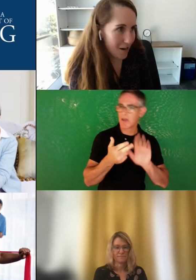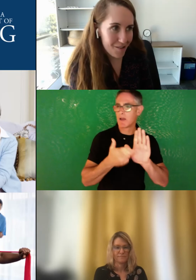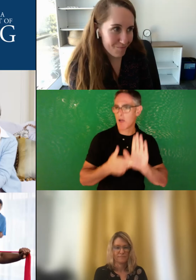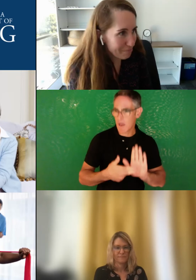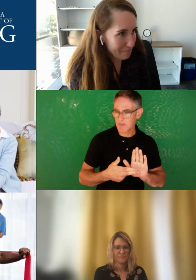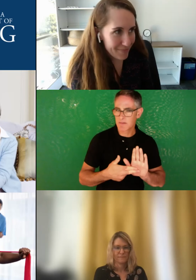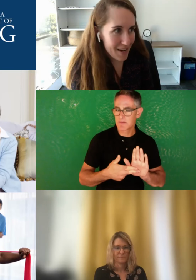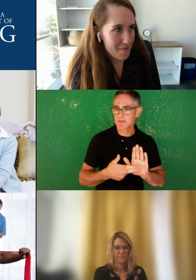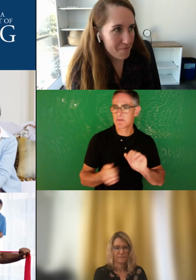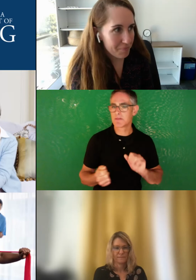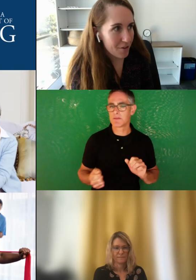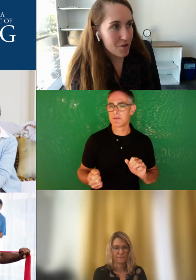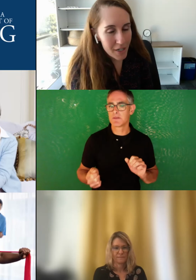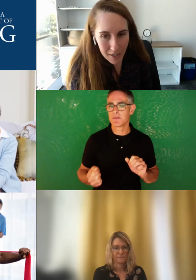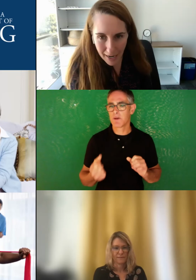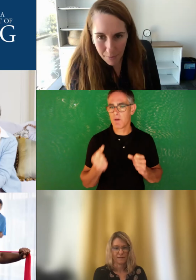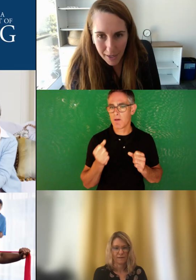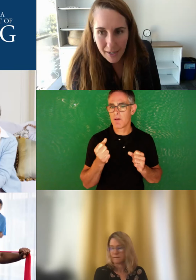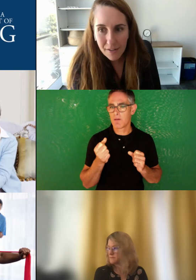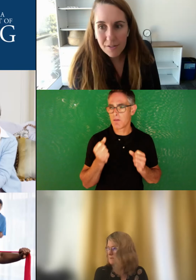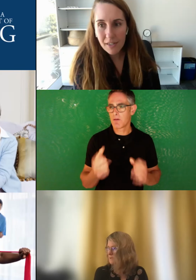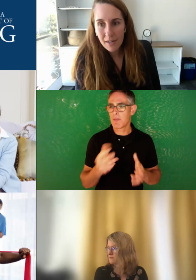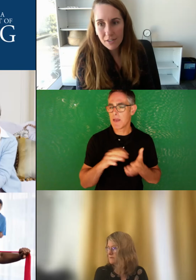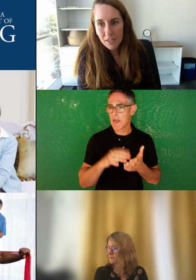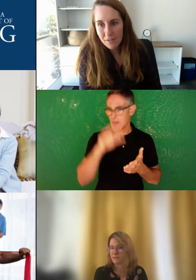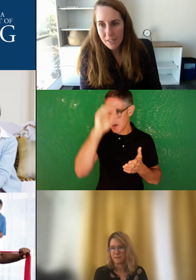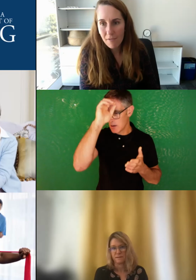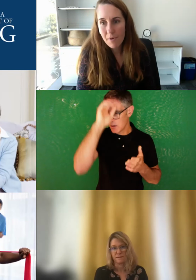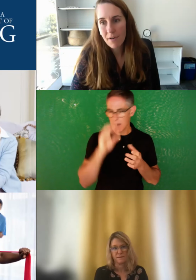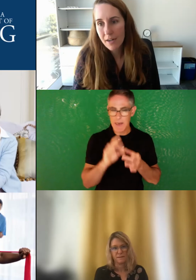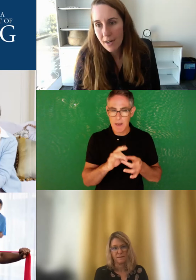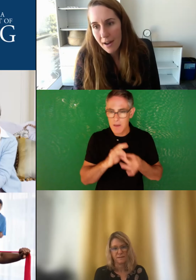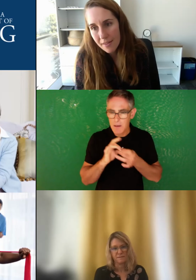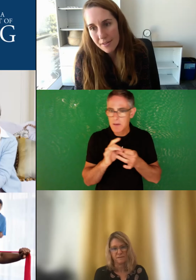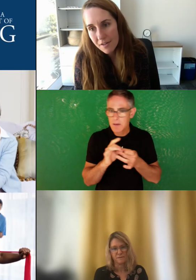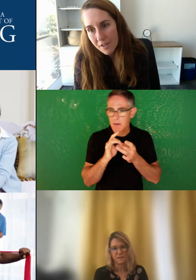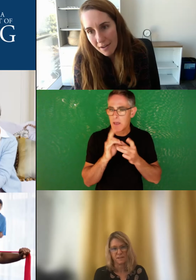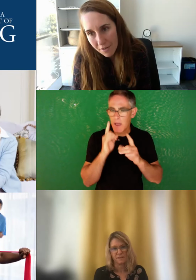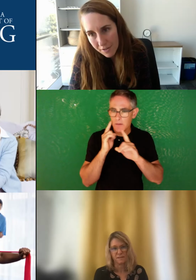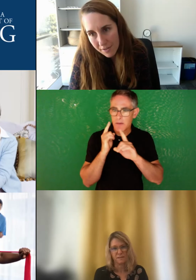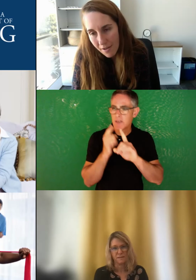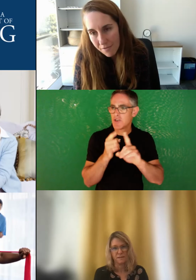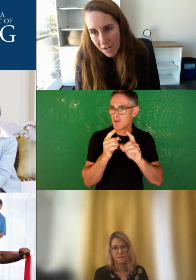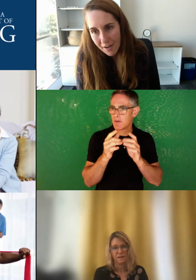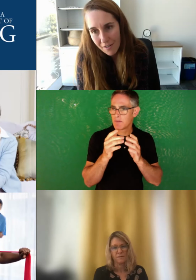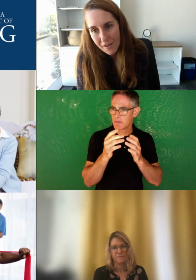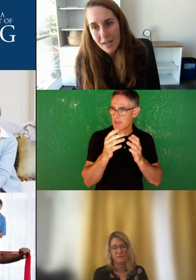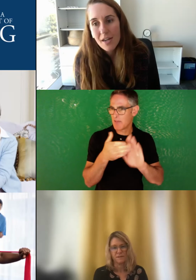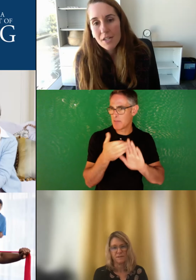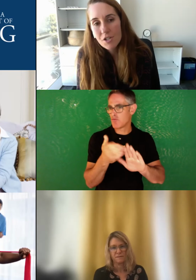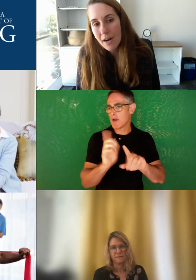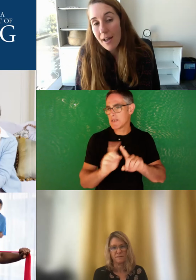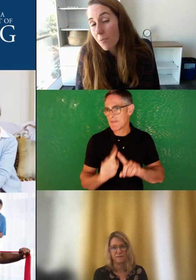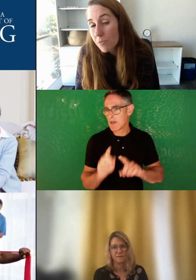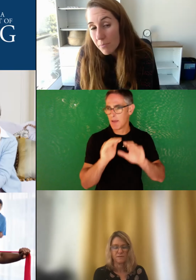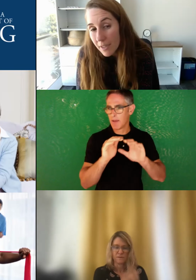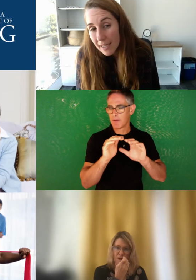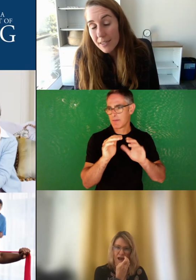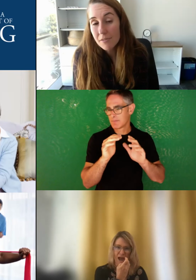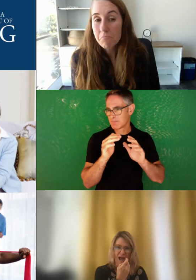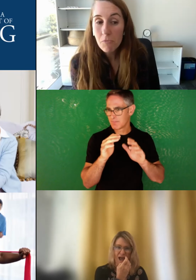of learning collaboratives and initiatives that have been run at different levels of geography to try to